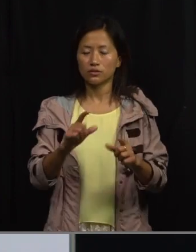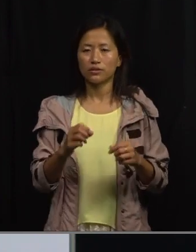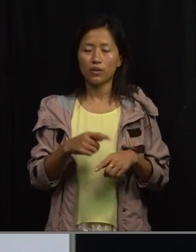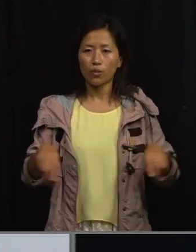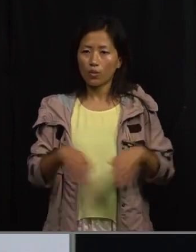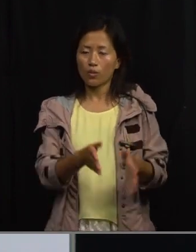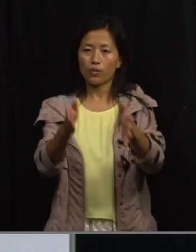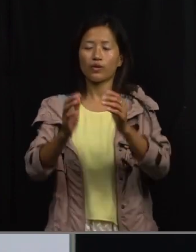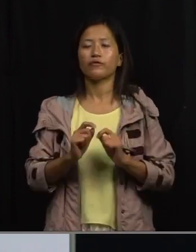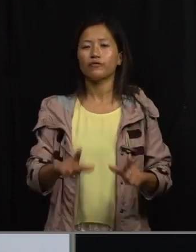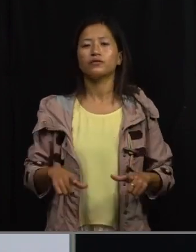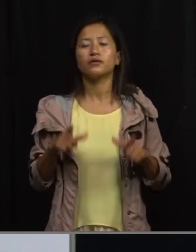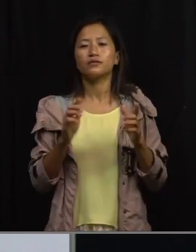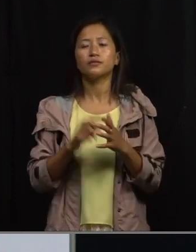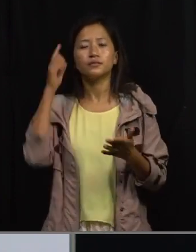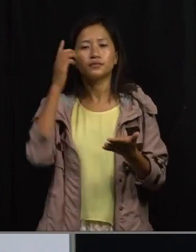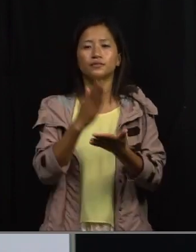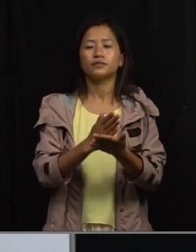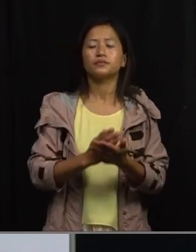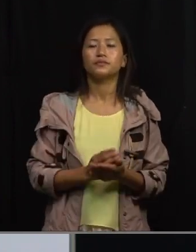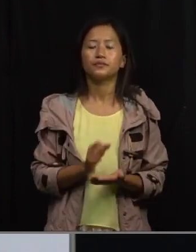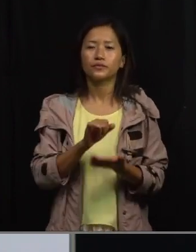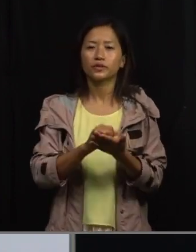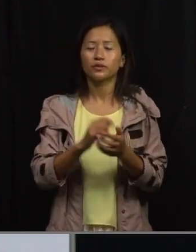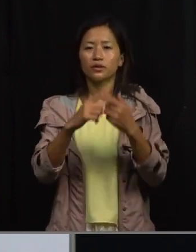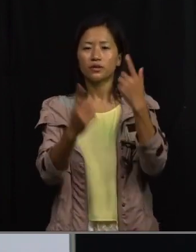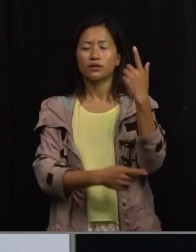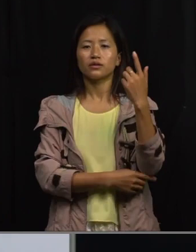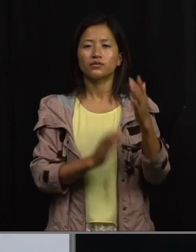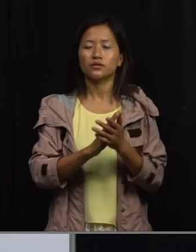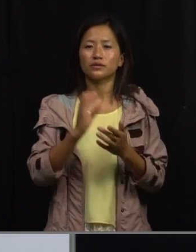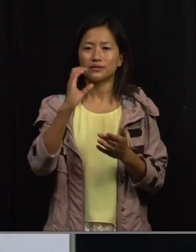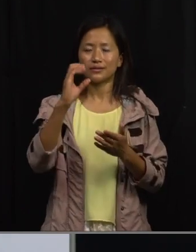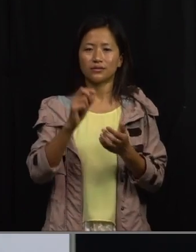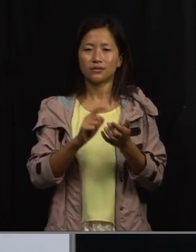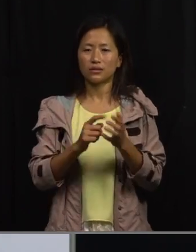life. But it is believed that by the end of this century,